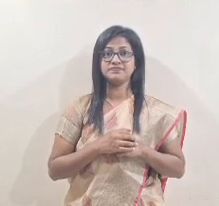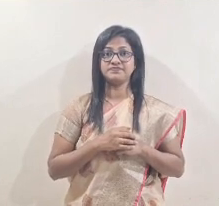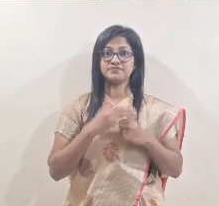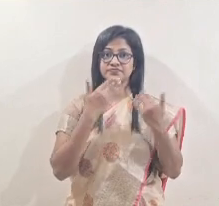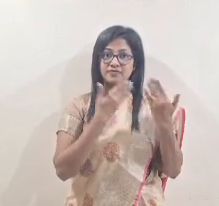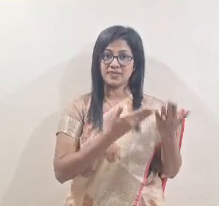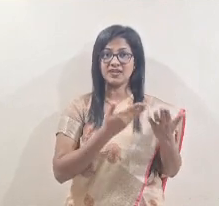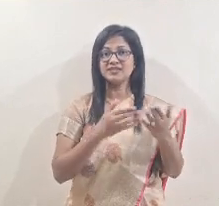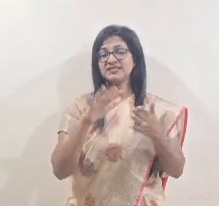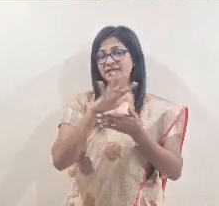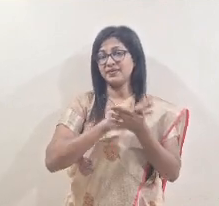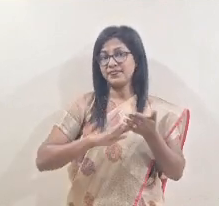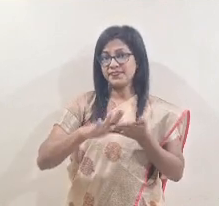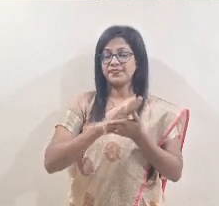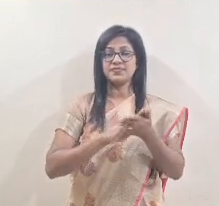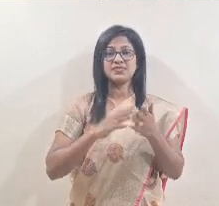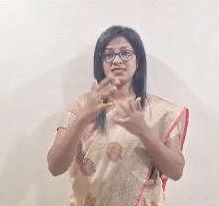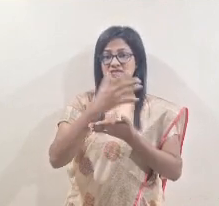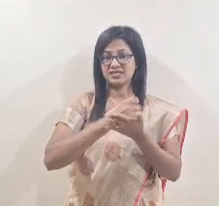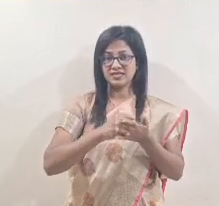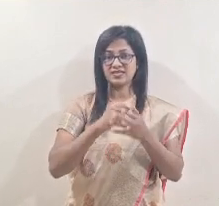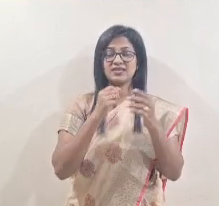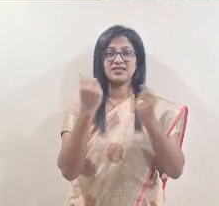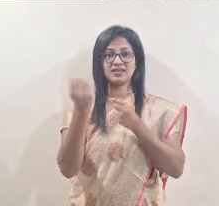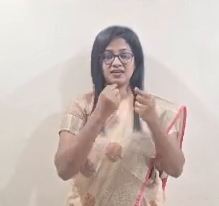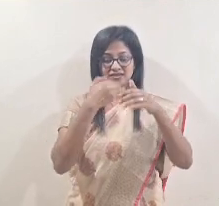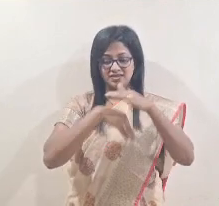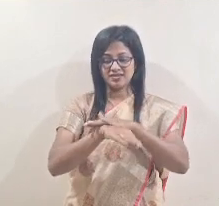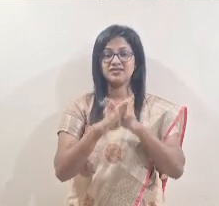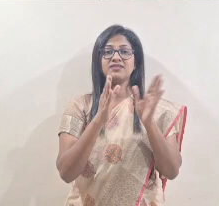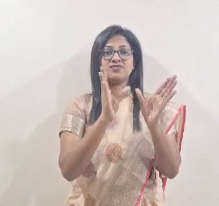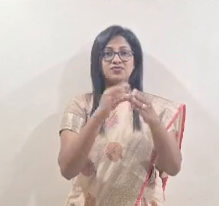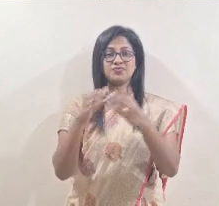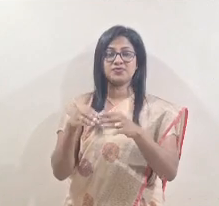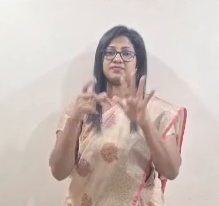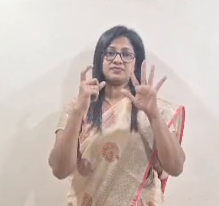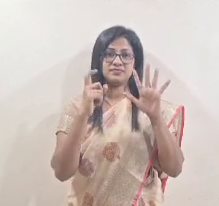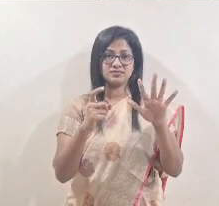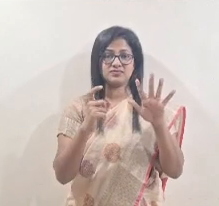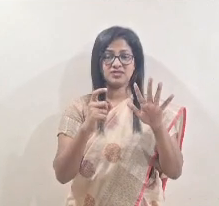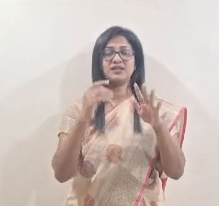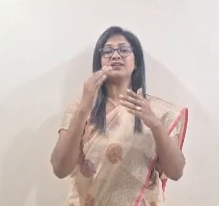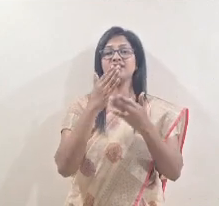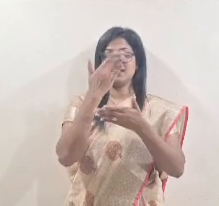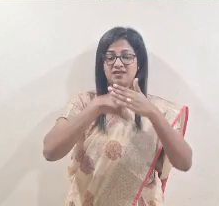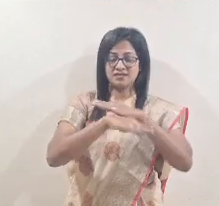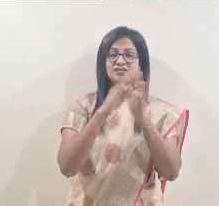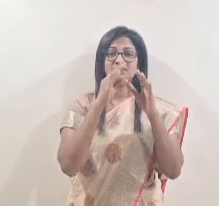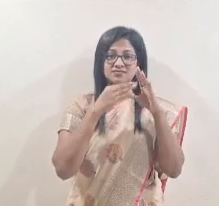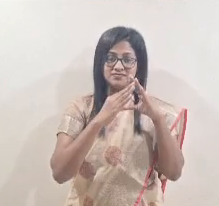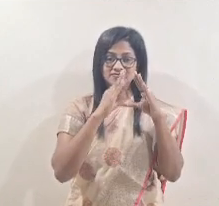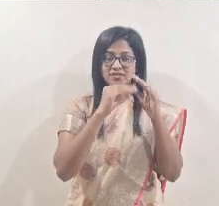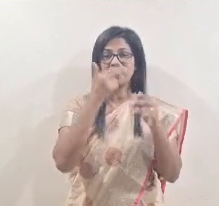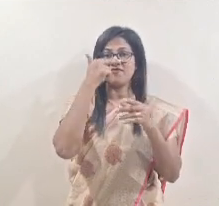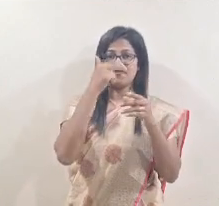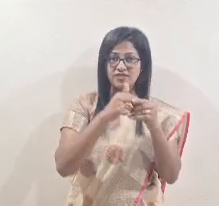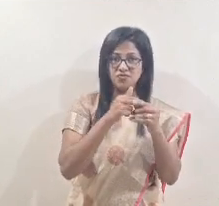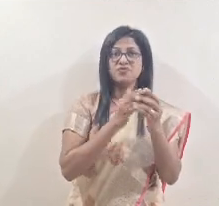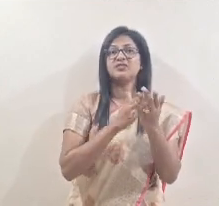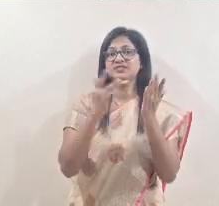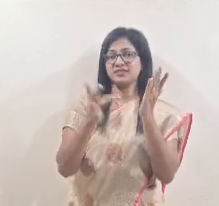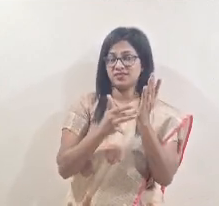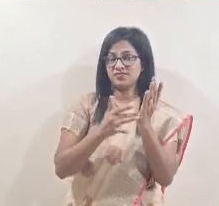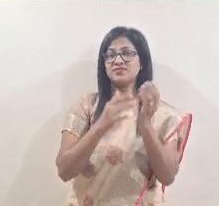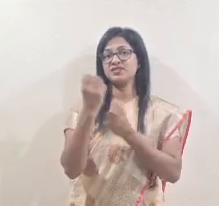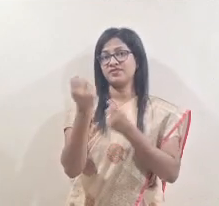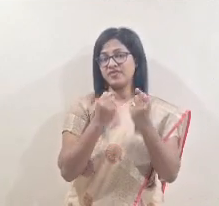So this is the basically data. This vehicle categories are being divided into 7 categories and further classified based on the fuel type, technology type,